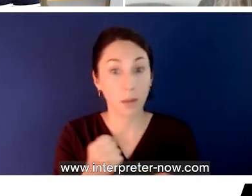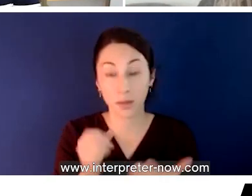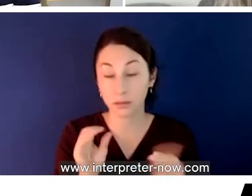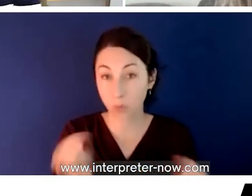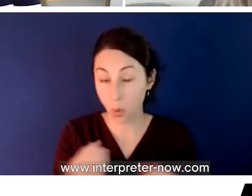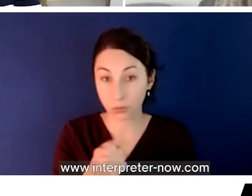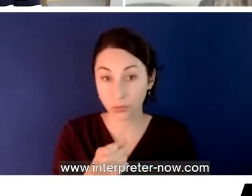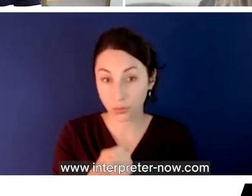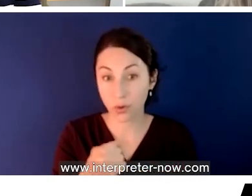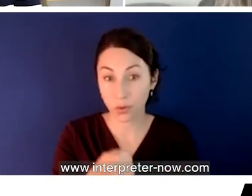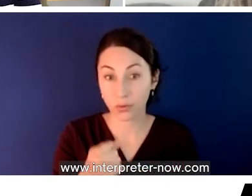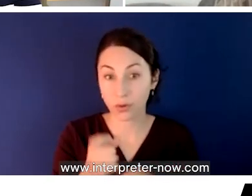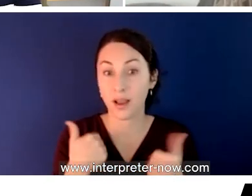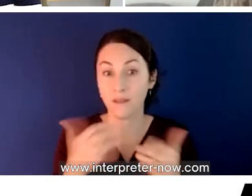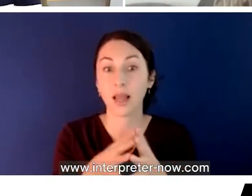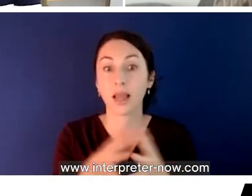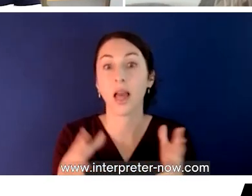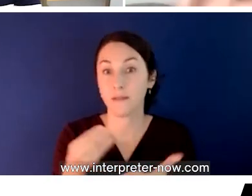There's a lot of money that goes into this.